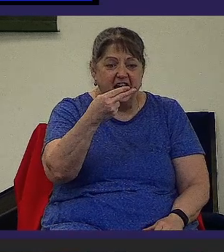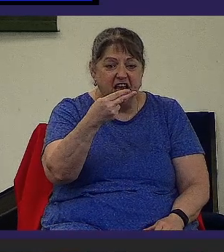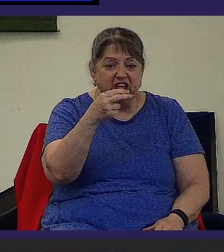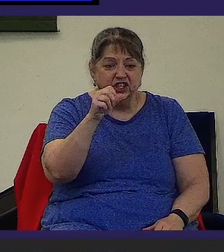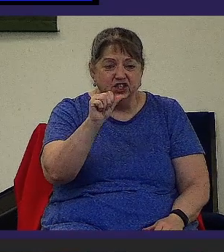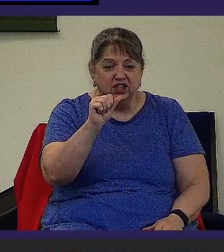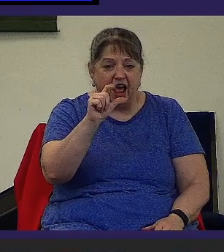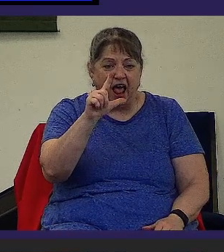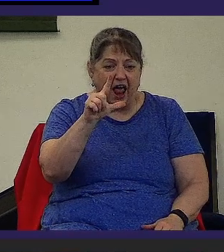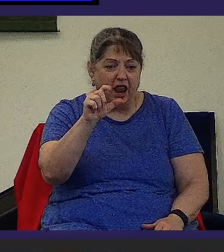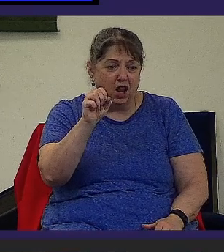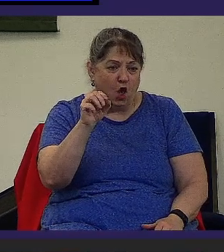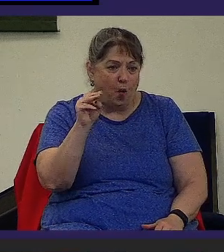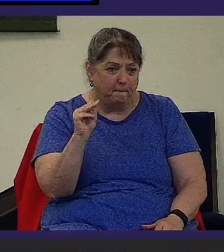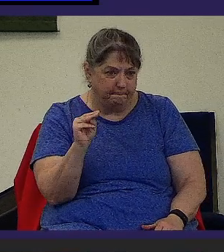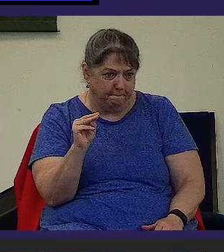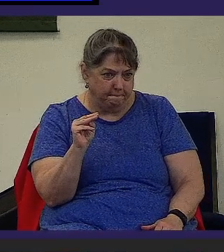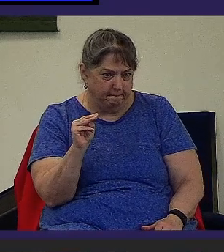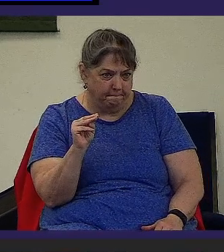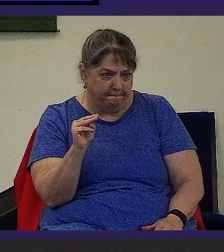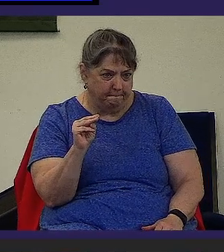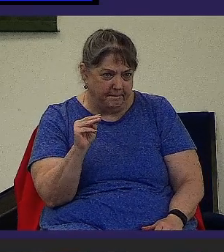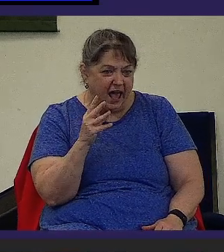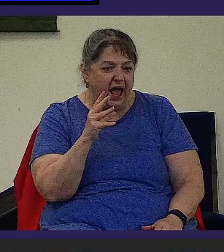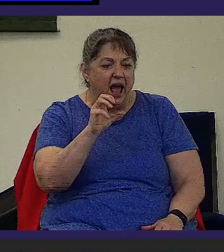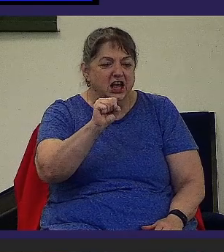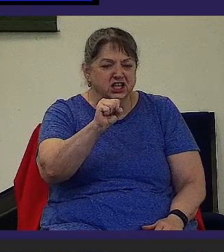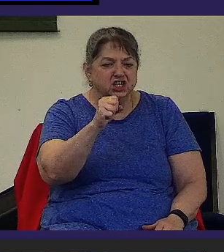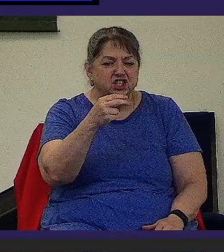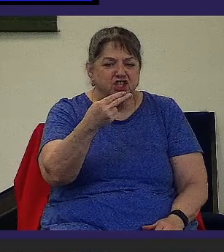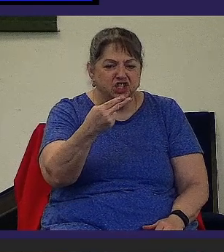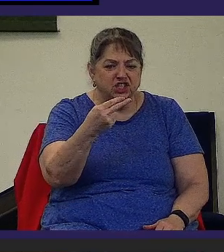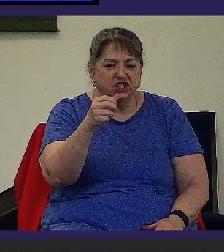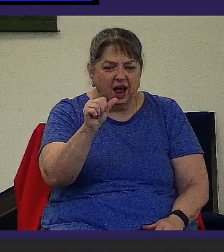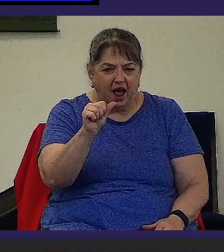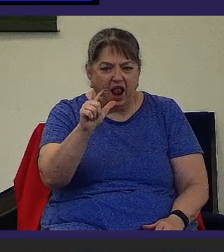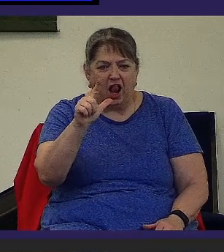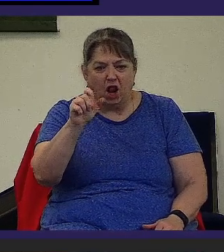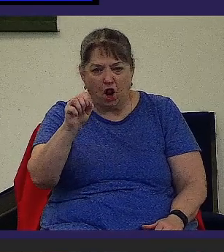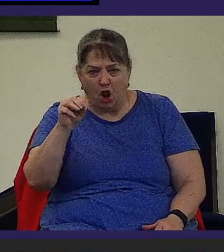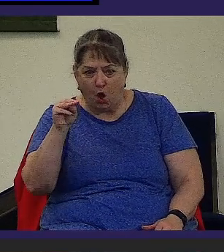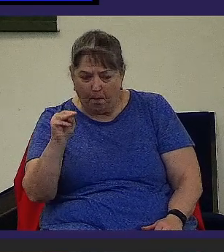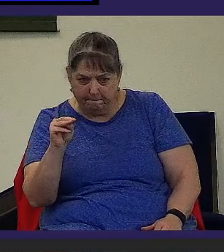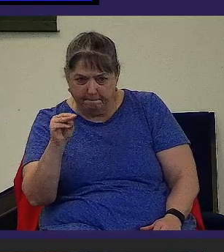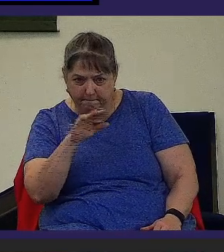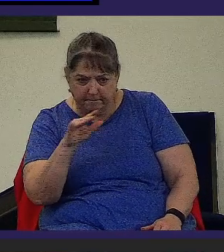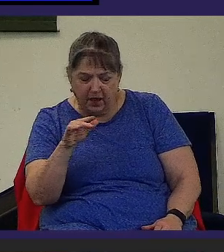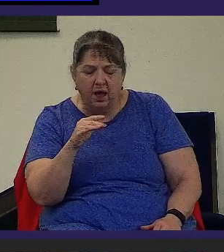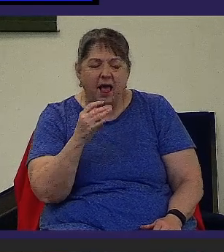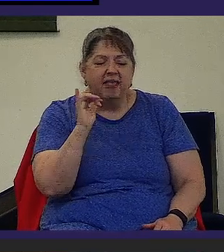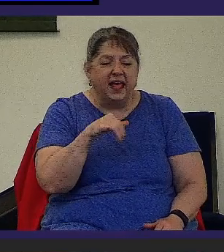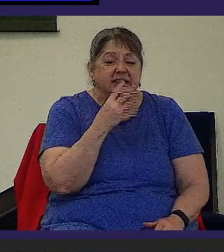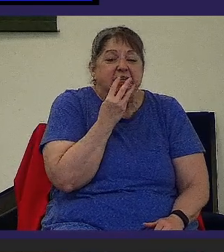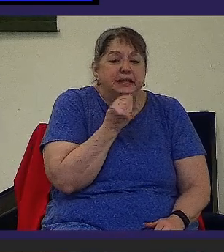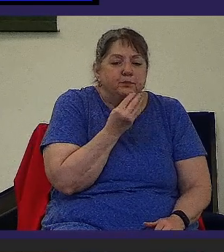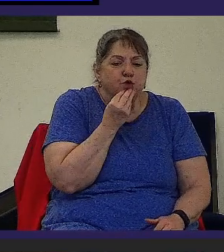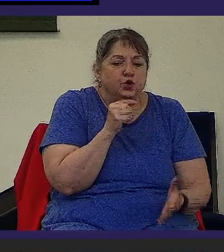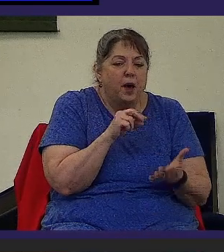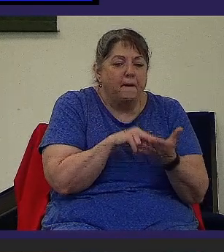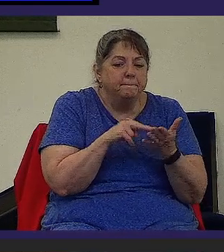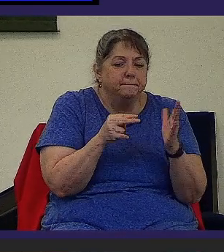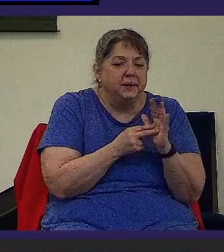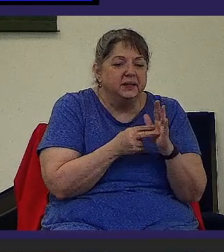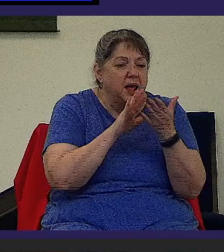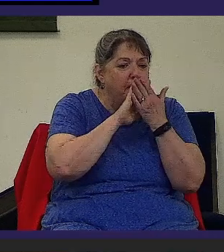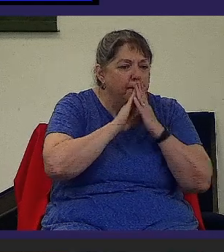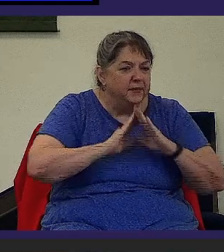peace shalom and and then so i don't think that jesus is using